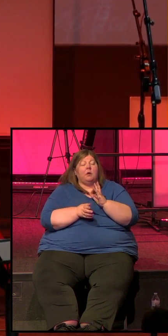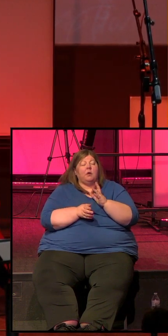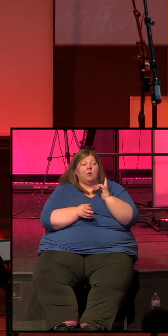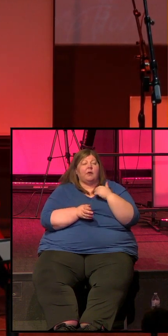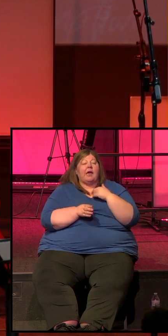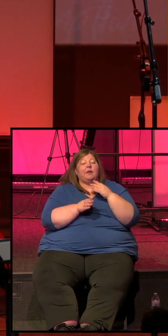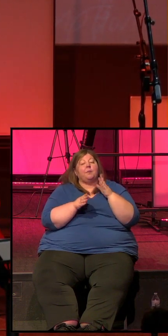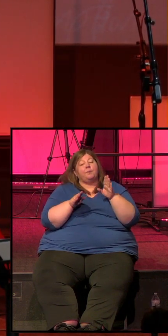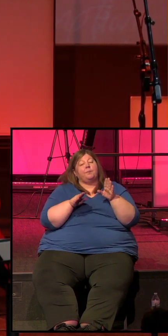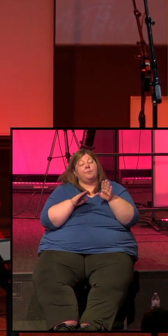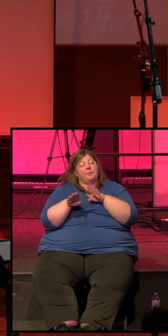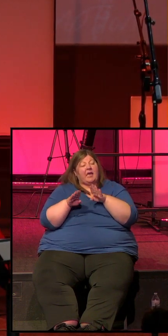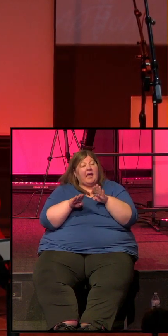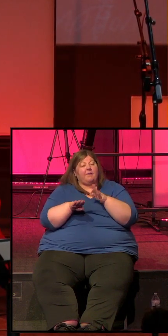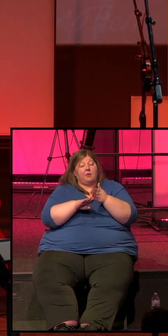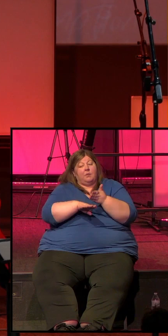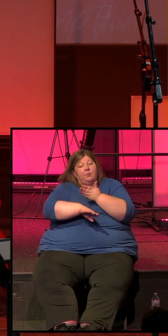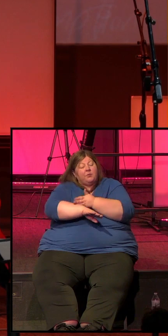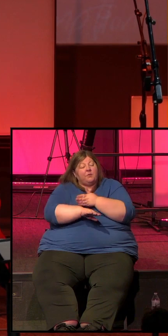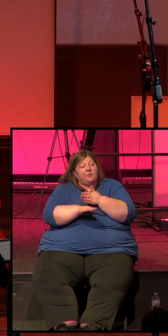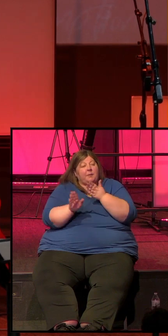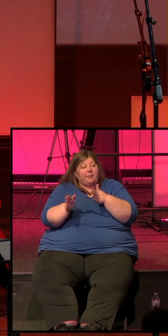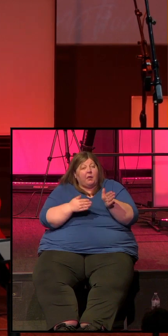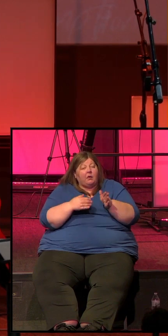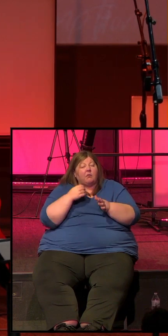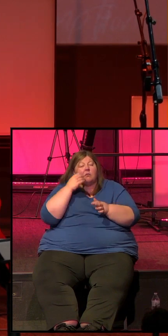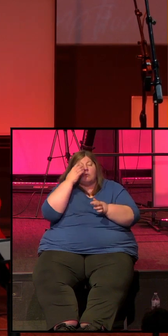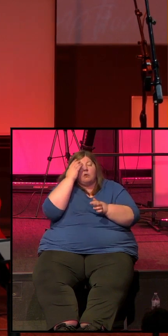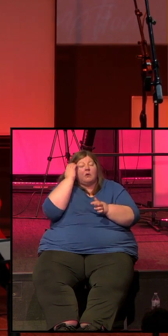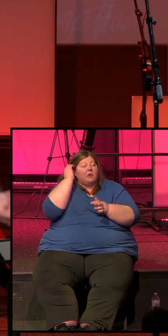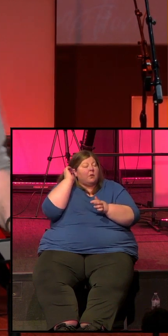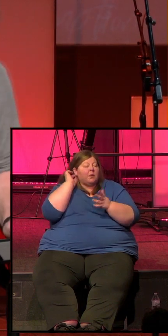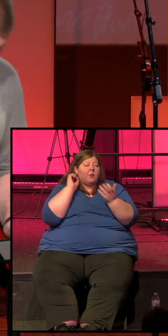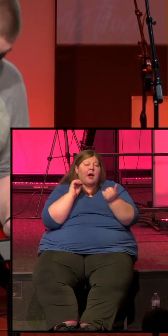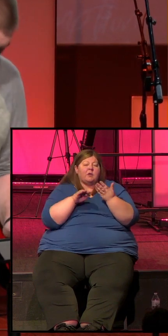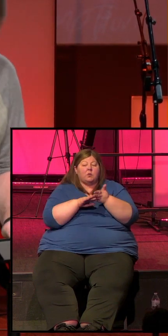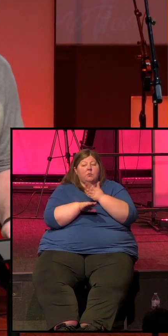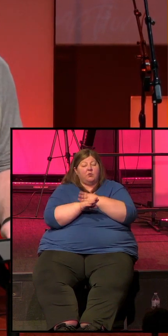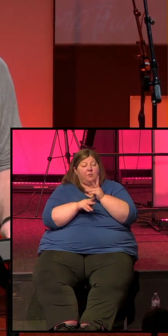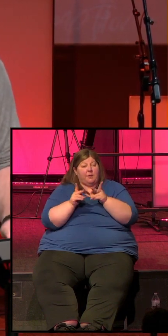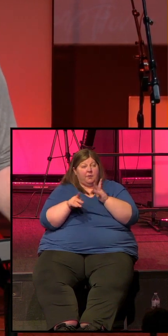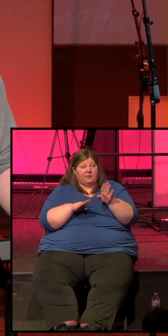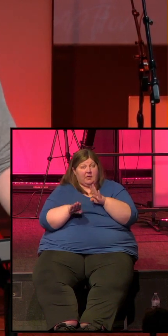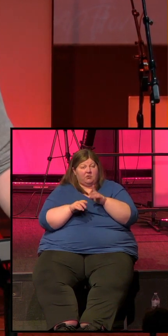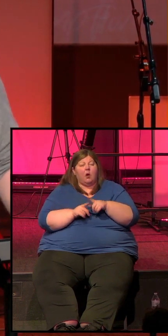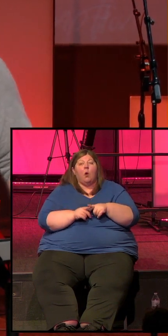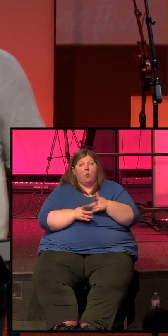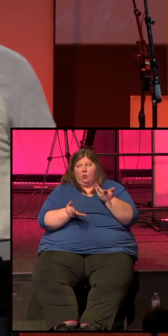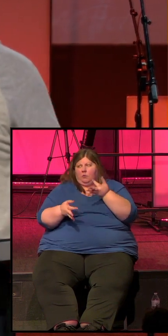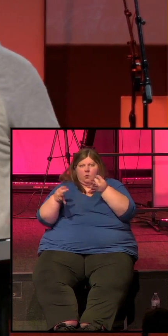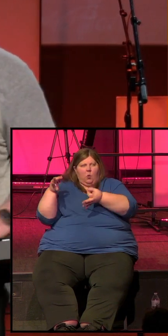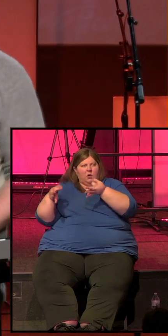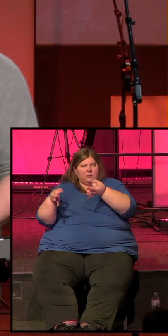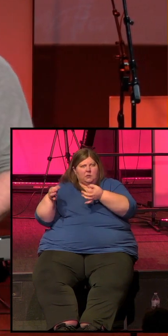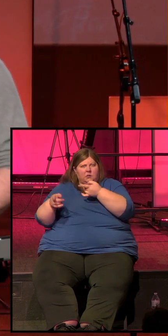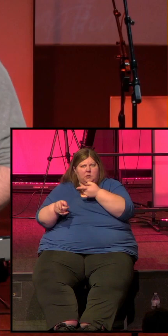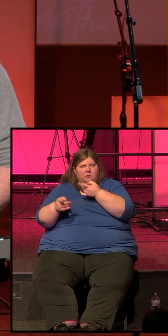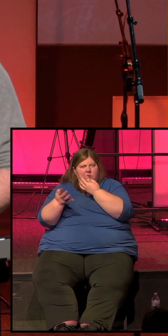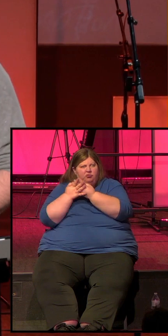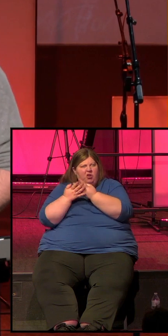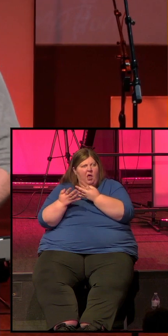to change behaviors. Maybe it's our behaviors. Maybe it's the behaviors of other people. Or this one, the judicial system.